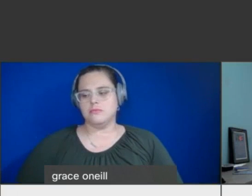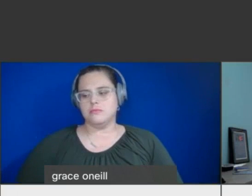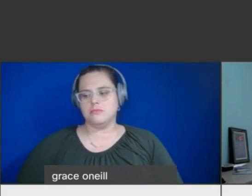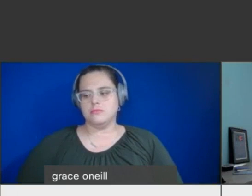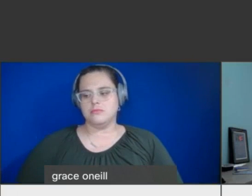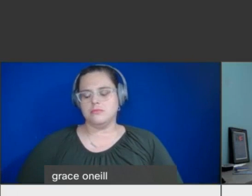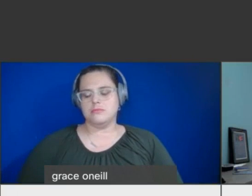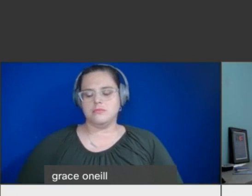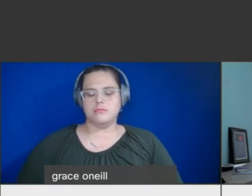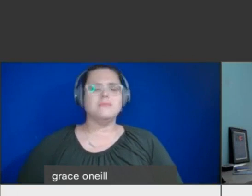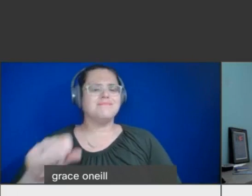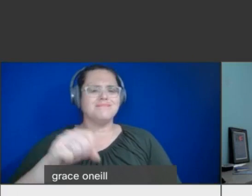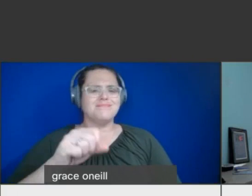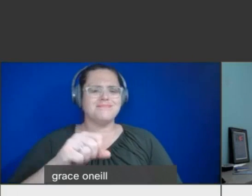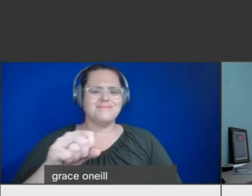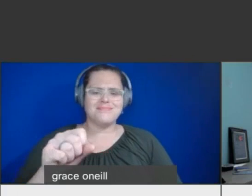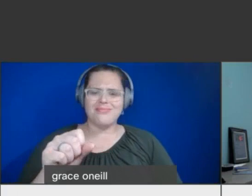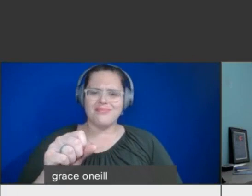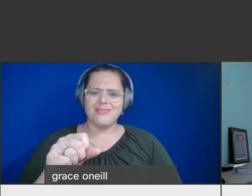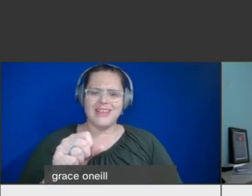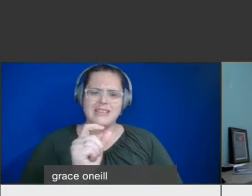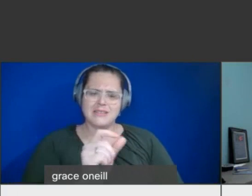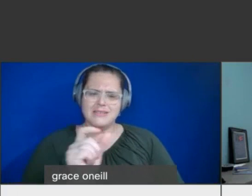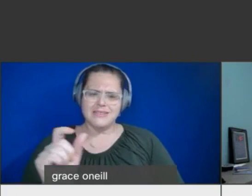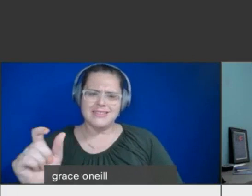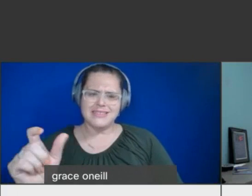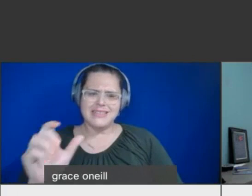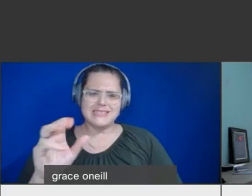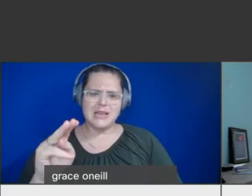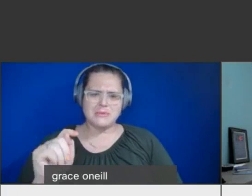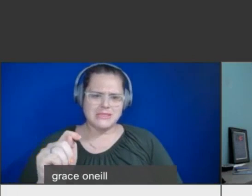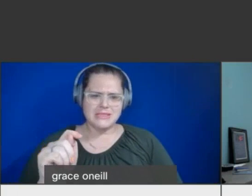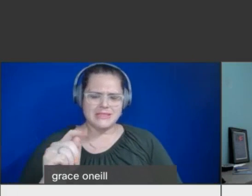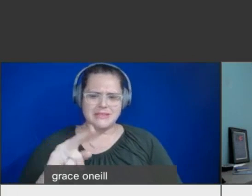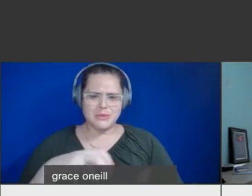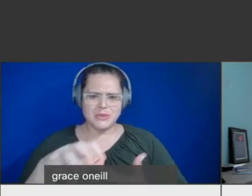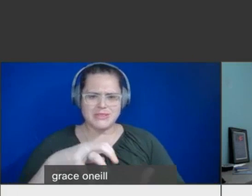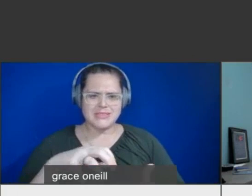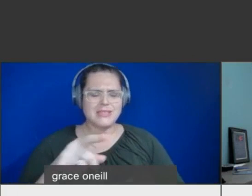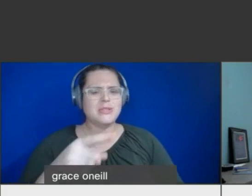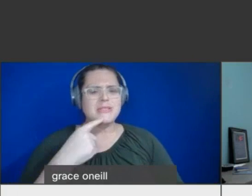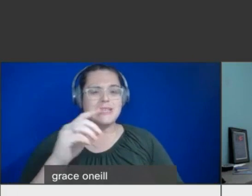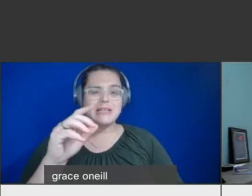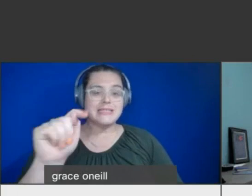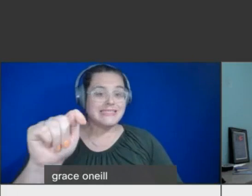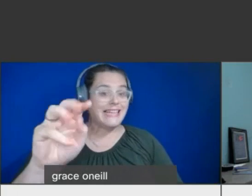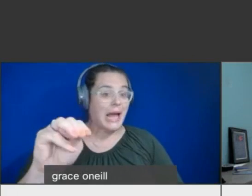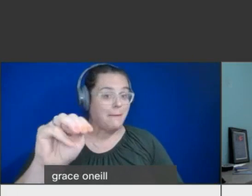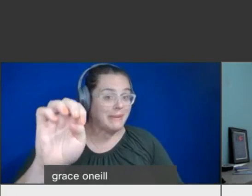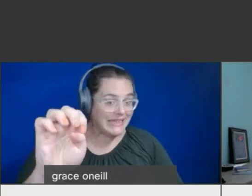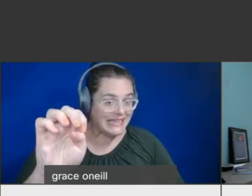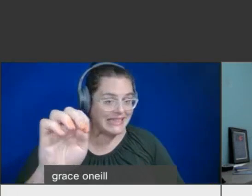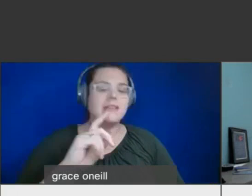Yeah, the initials had me confused. Yeah, well, I thought that the We're question trained medication. TME is